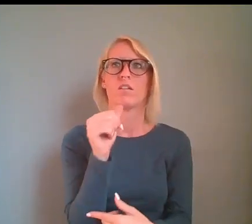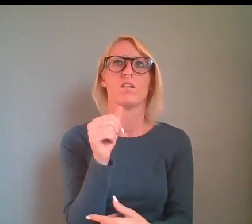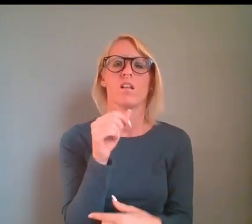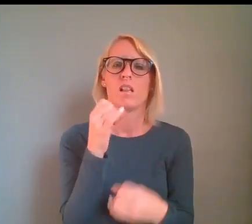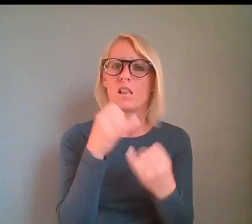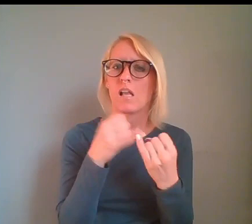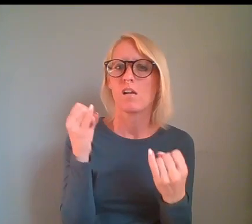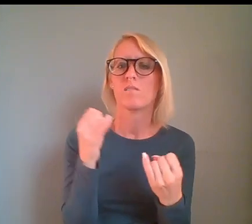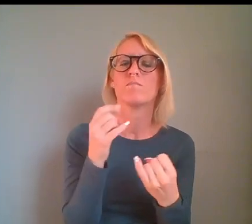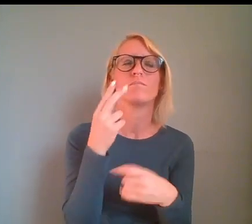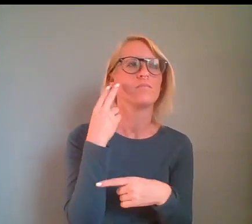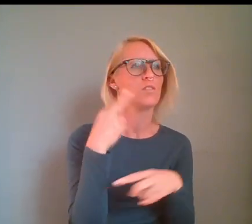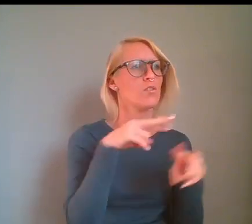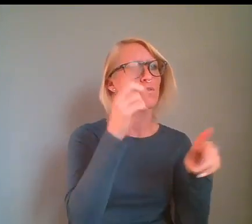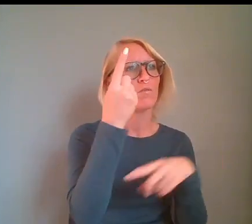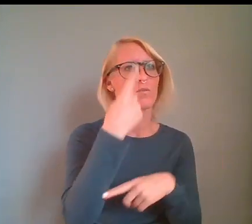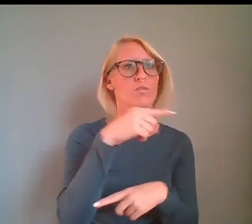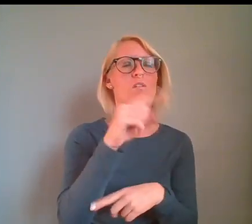show up on the face.